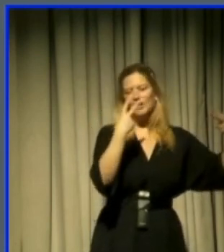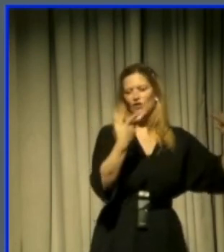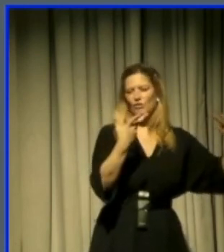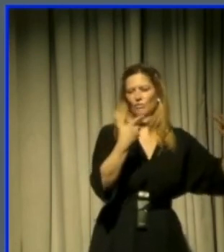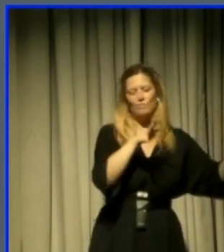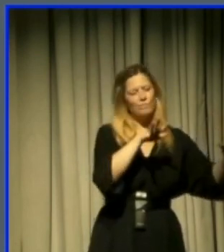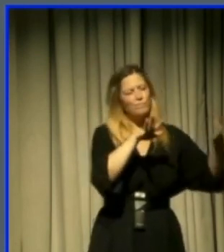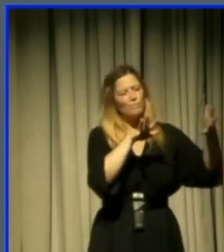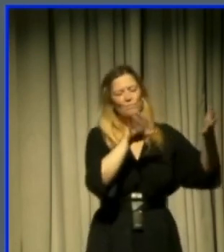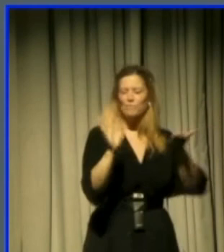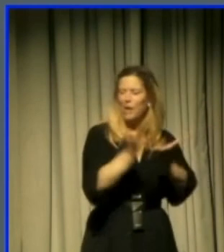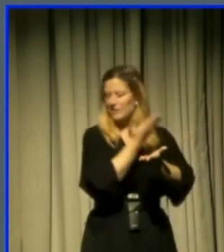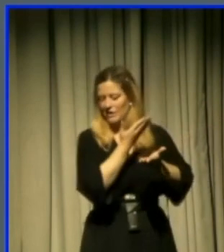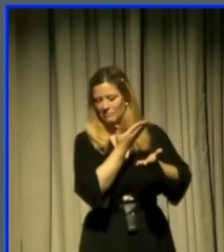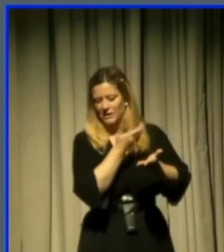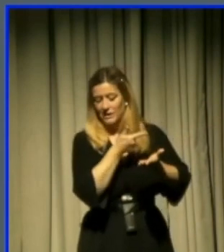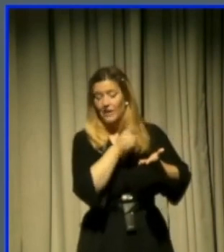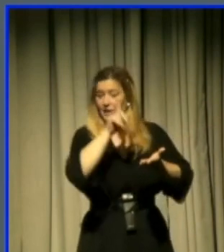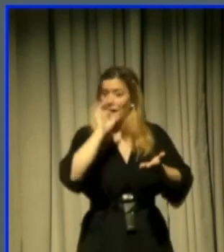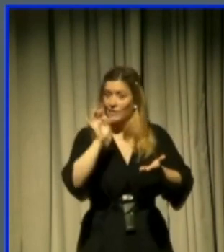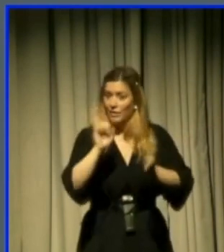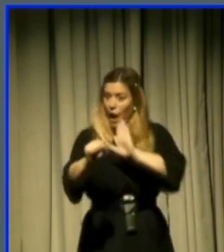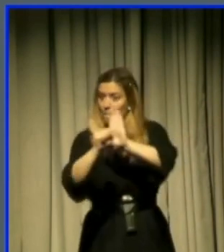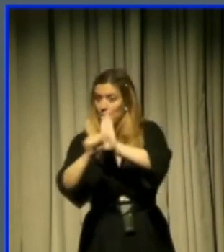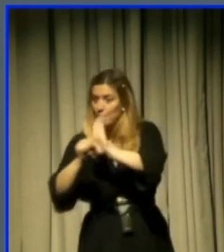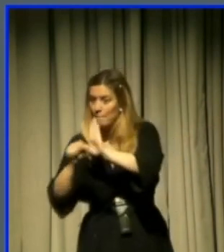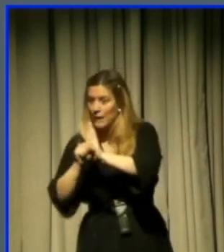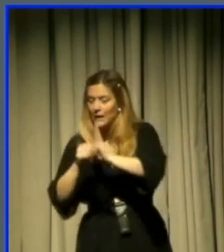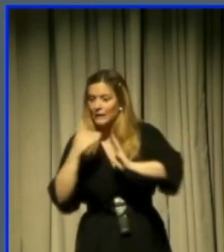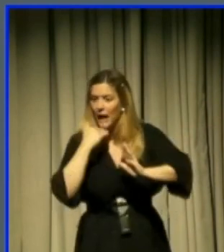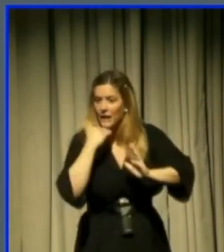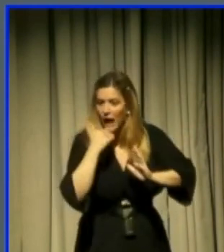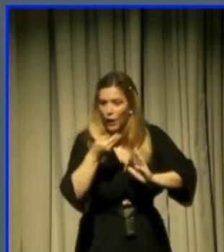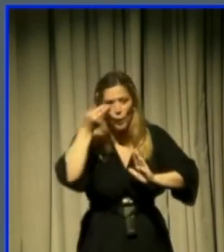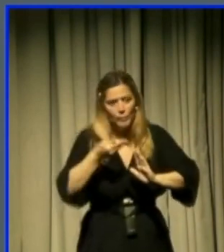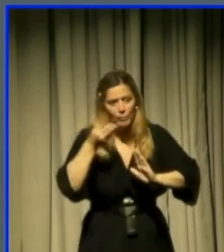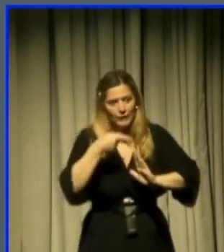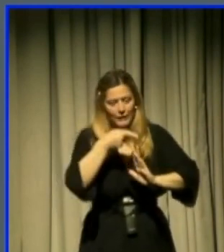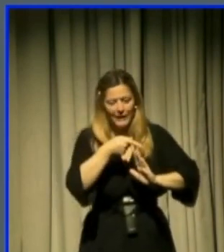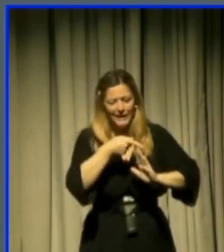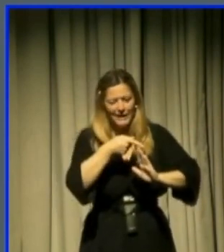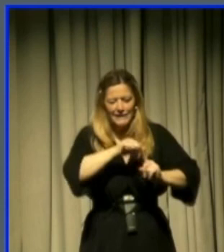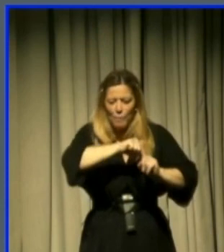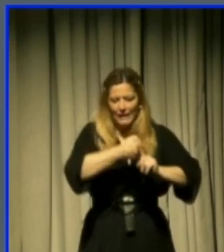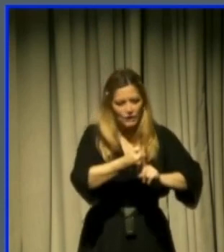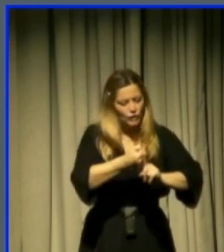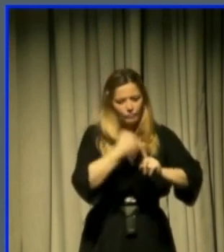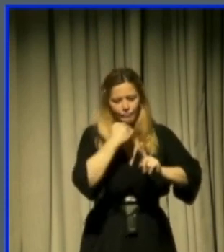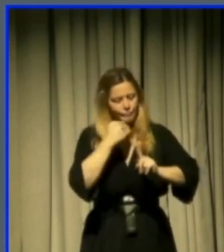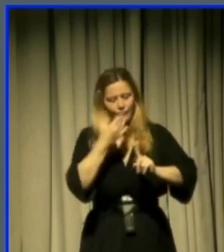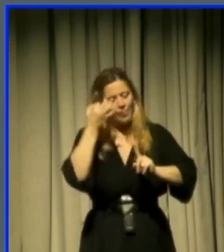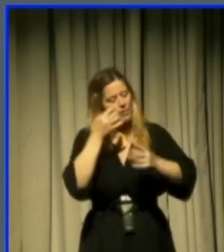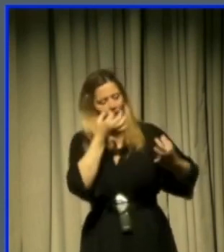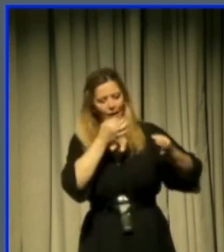brands here, which is the urgency of addressing this kind of tension between the need to preserving rarity and